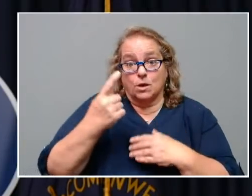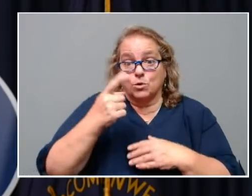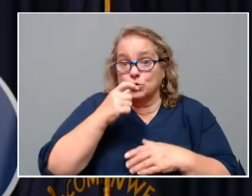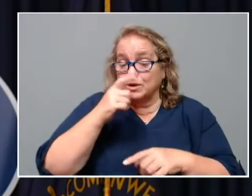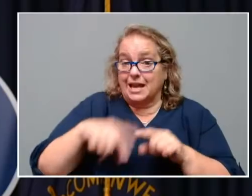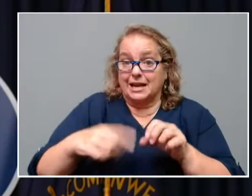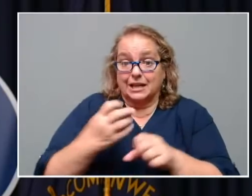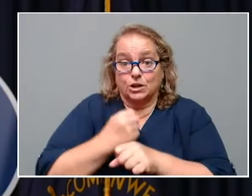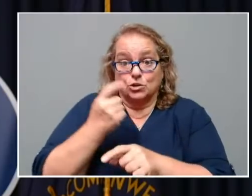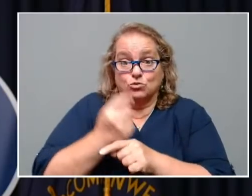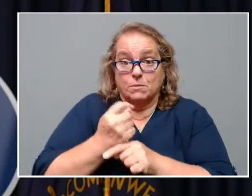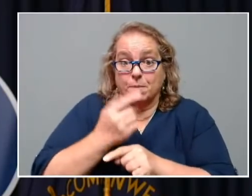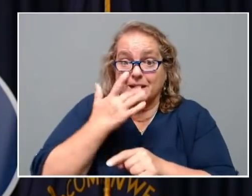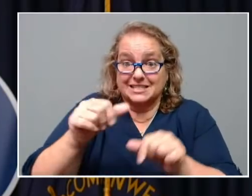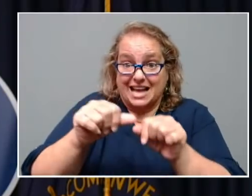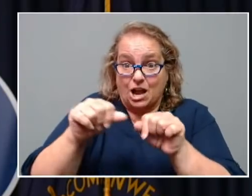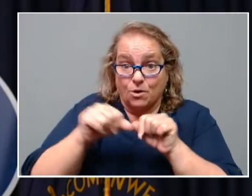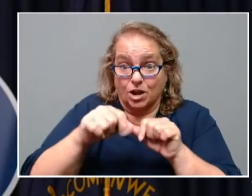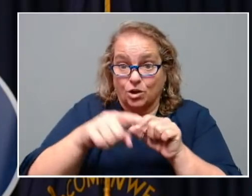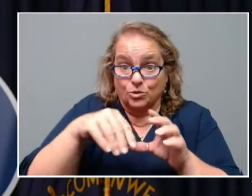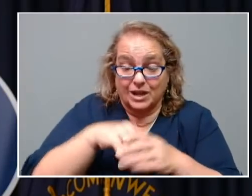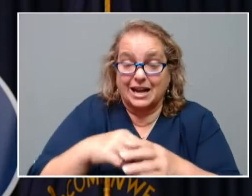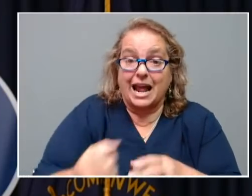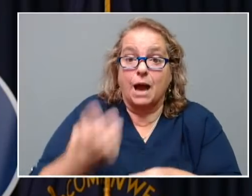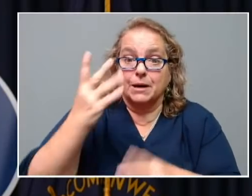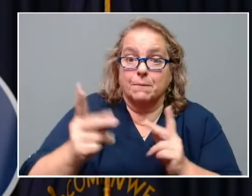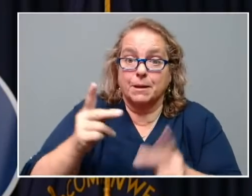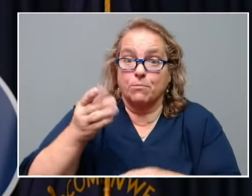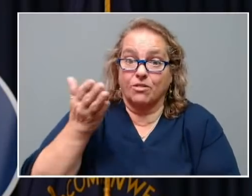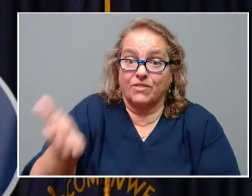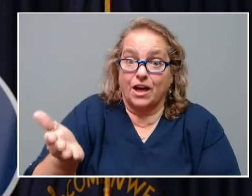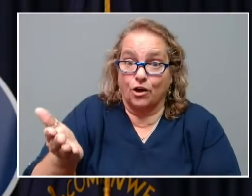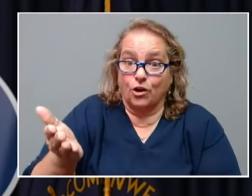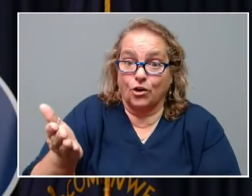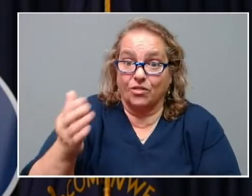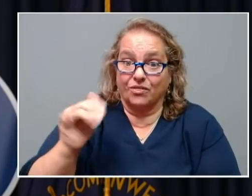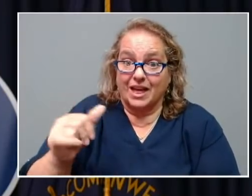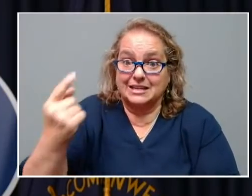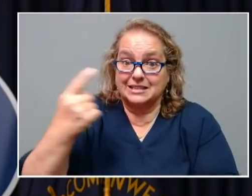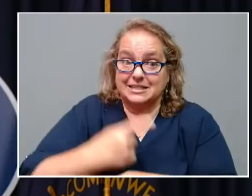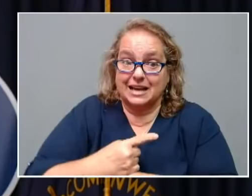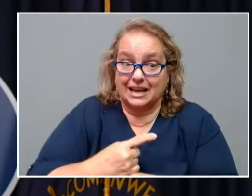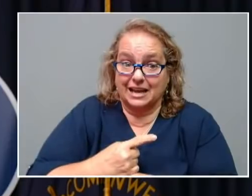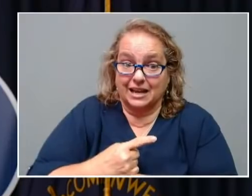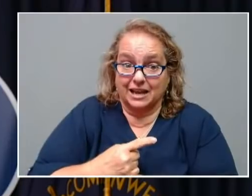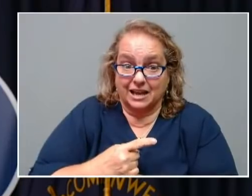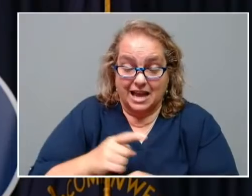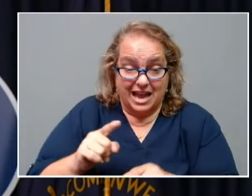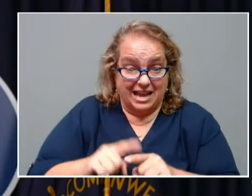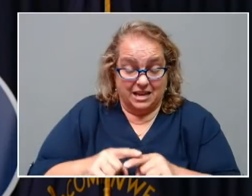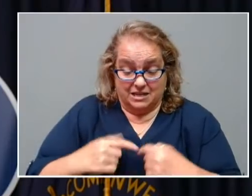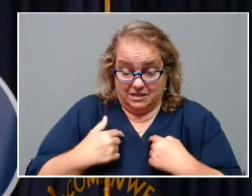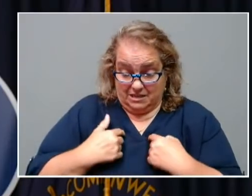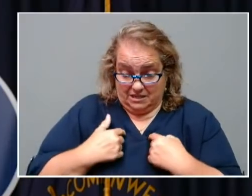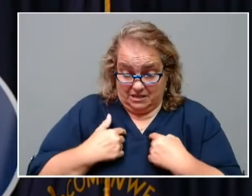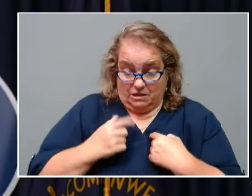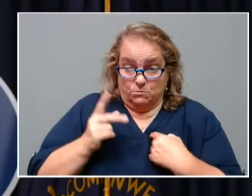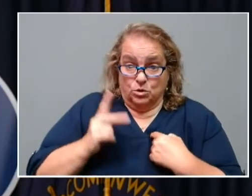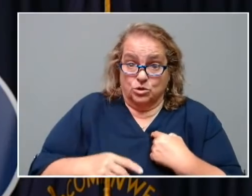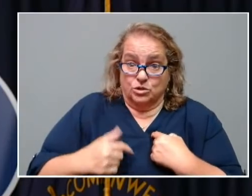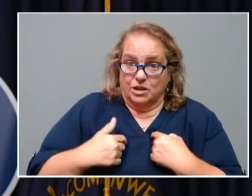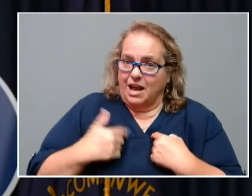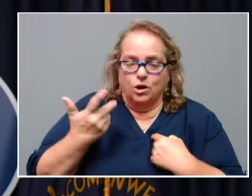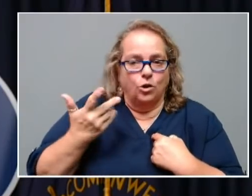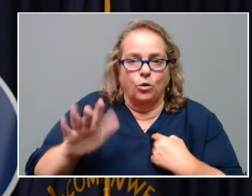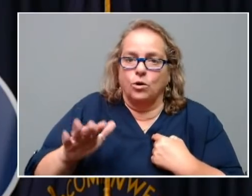because the area they're in and how many people were there earlier that day. That's something that as an individual, you should never put yourself